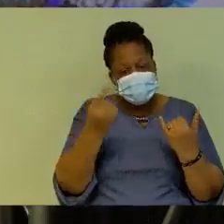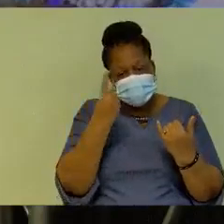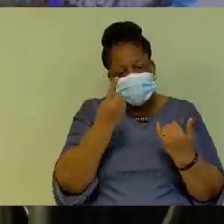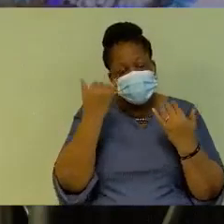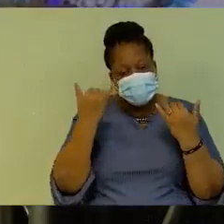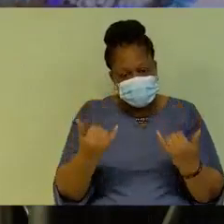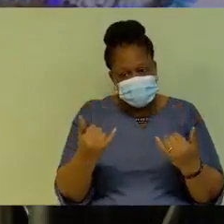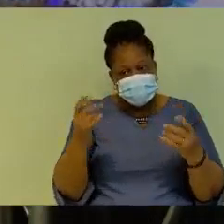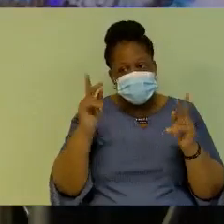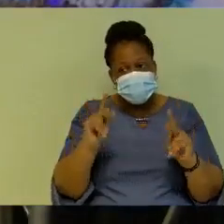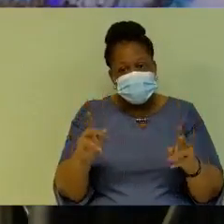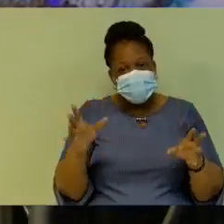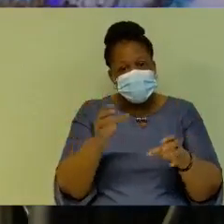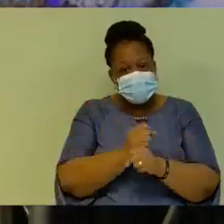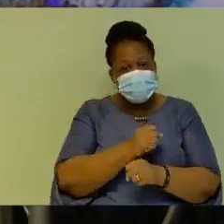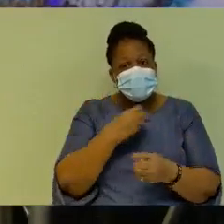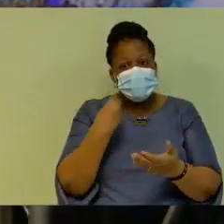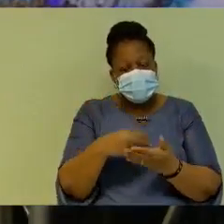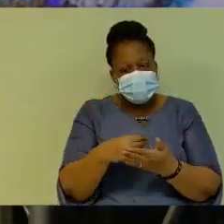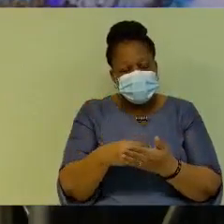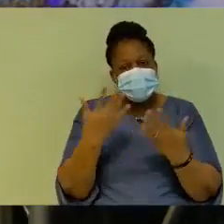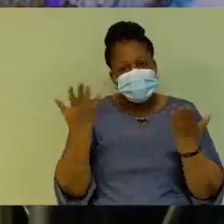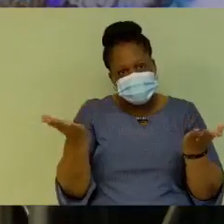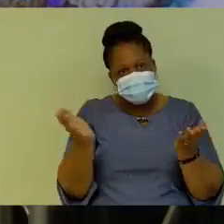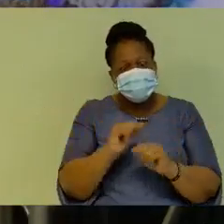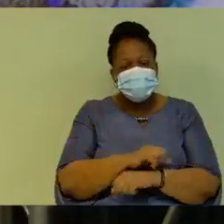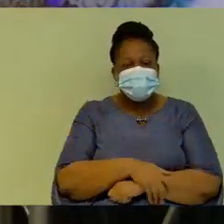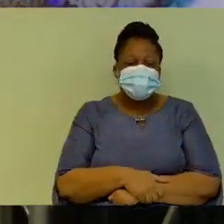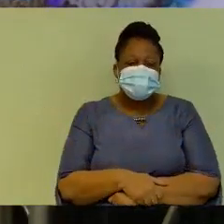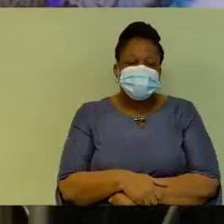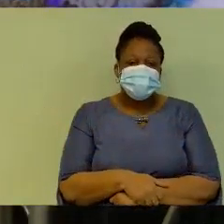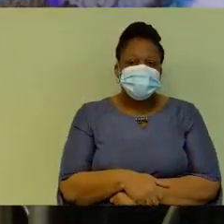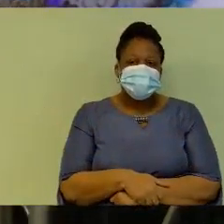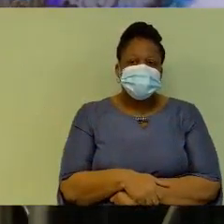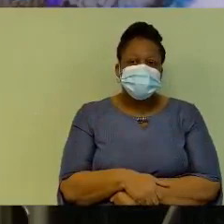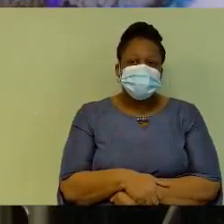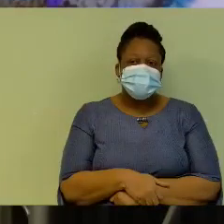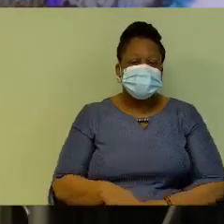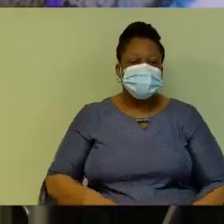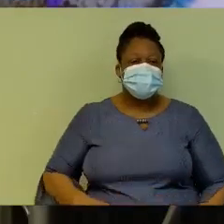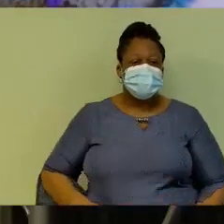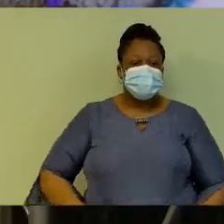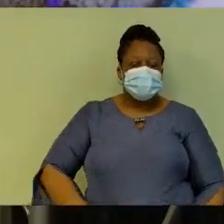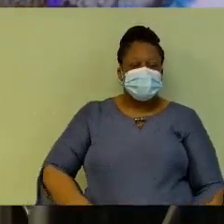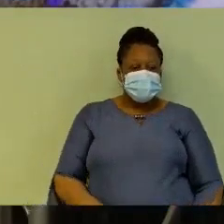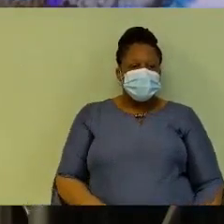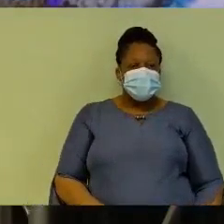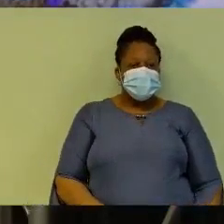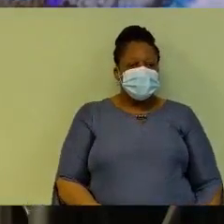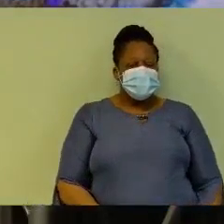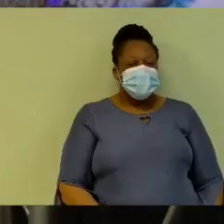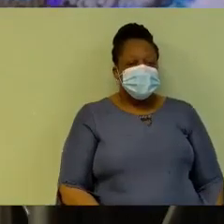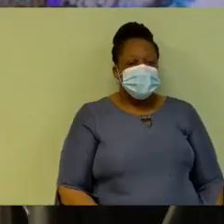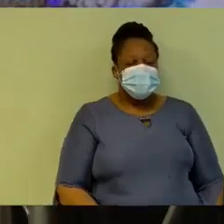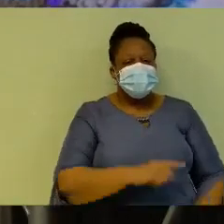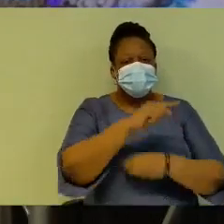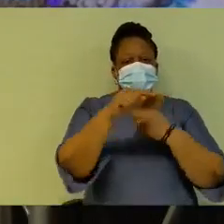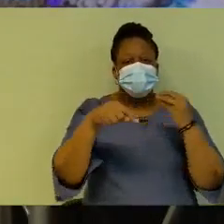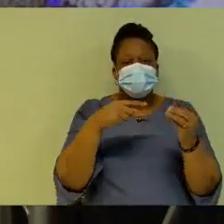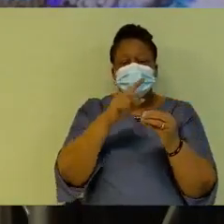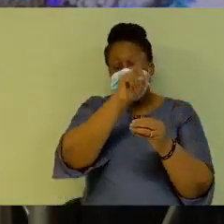Thank you, Minister Phipps. This question is for Superintendent Henry. Concerning the face masks,